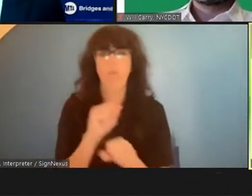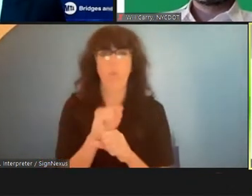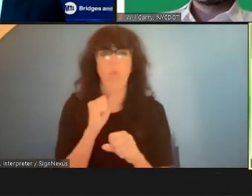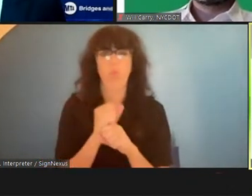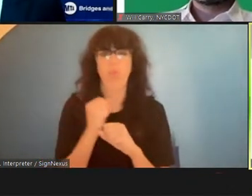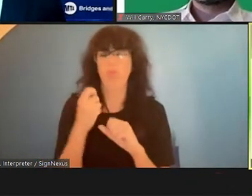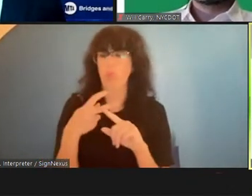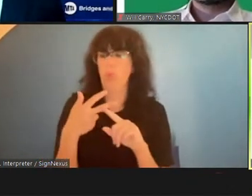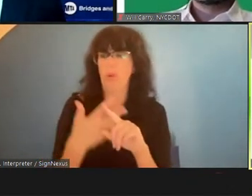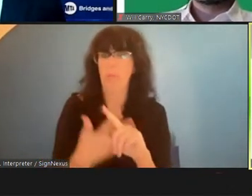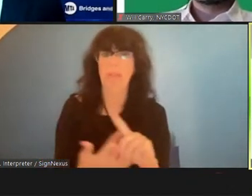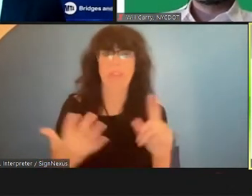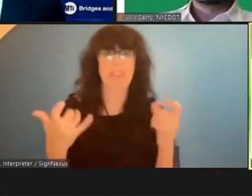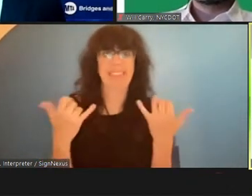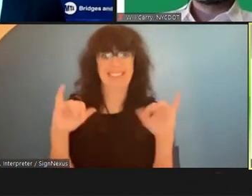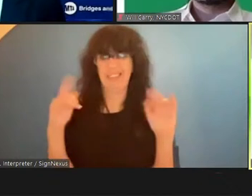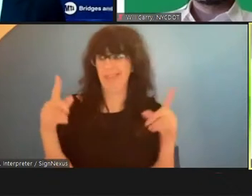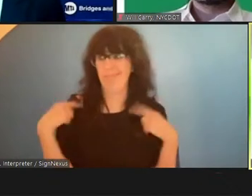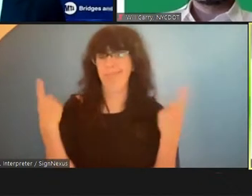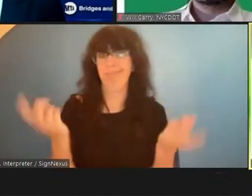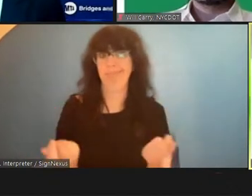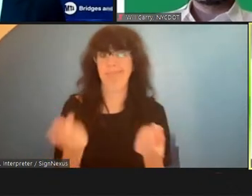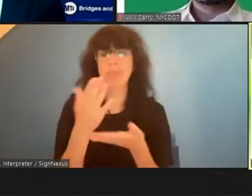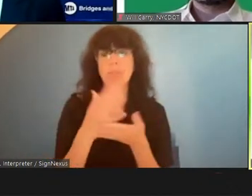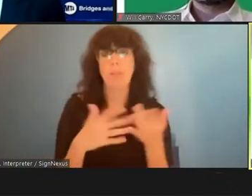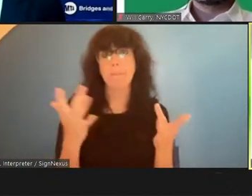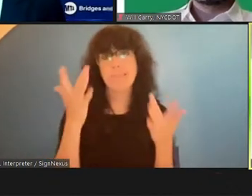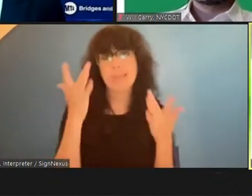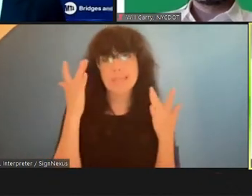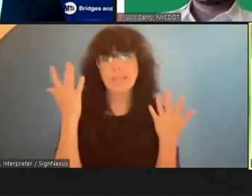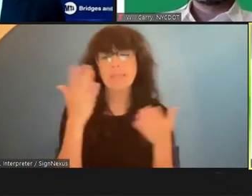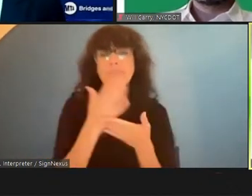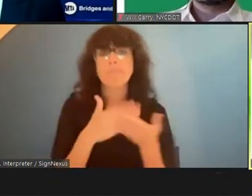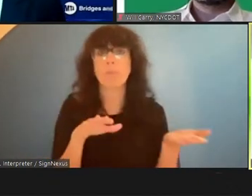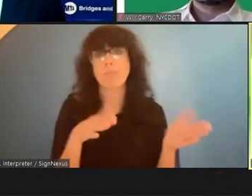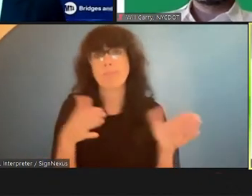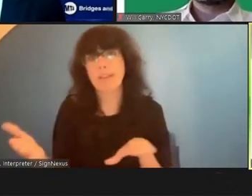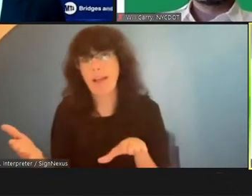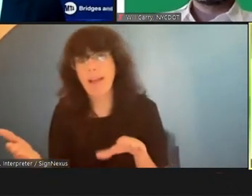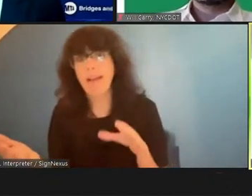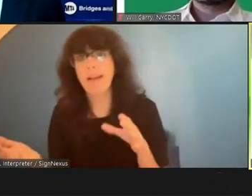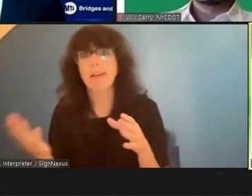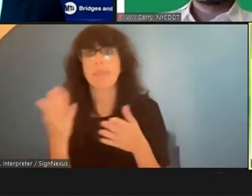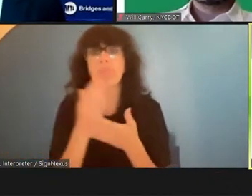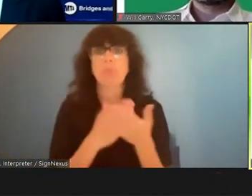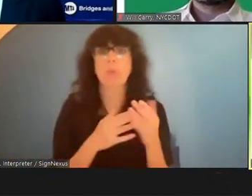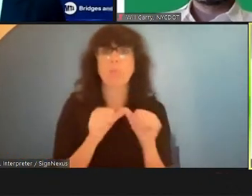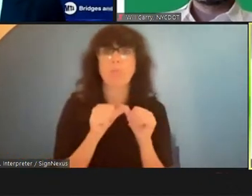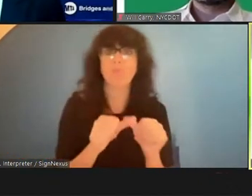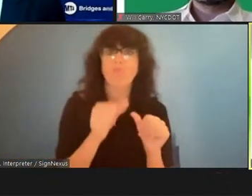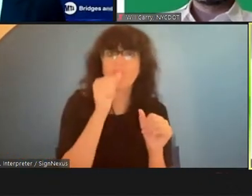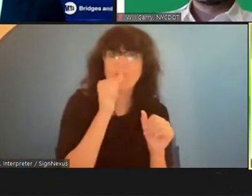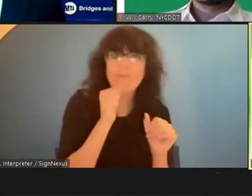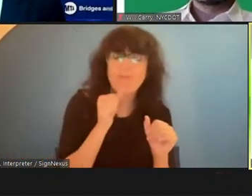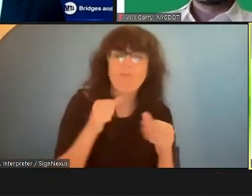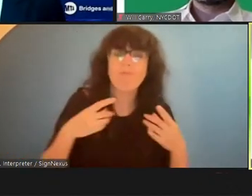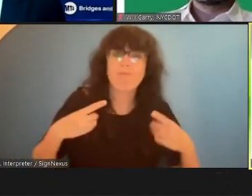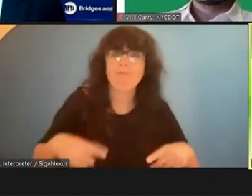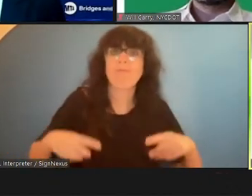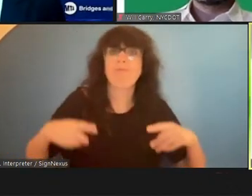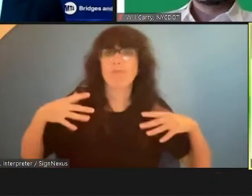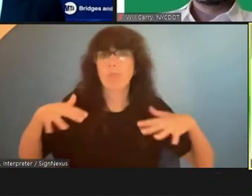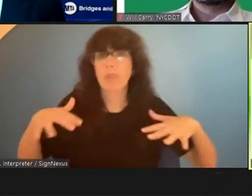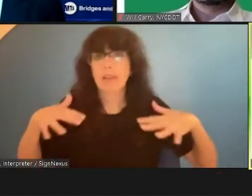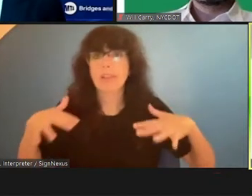still are some drivers got sick some drivers died some have continued to suffer from depression anxiety